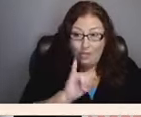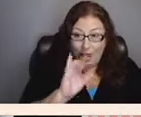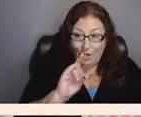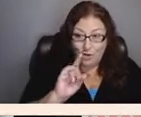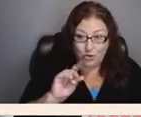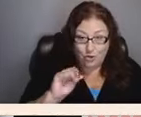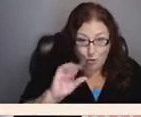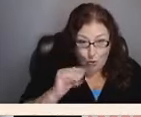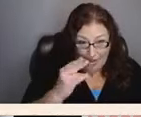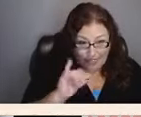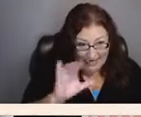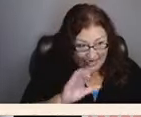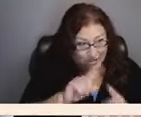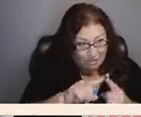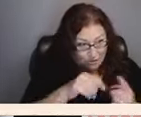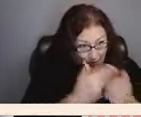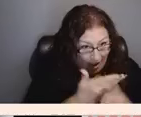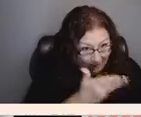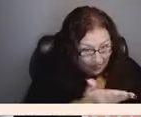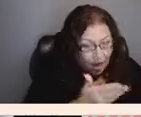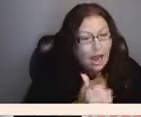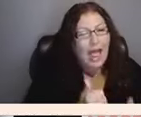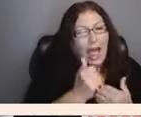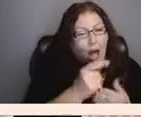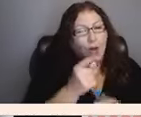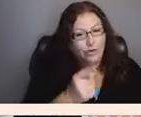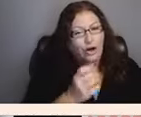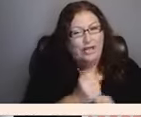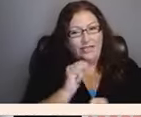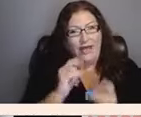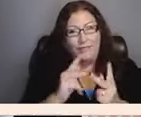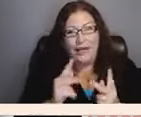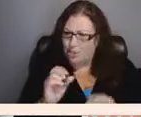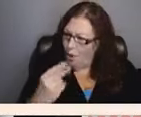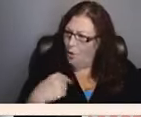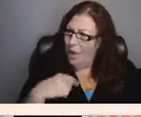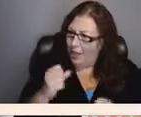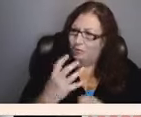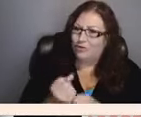there helped her come to that place of, oh, I can trust you.